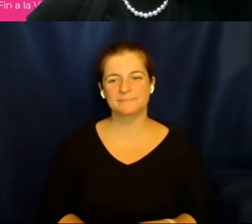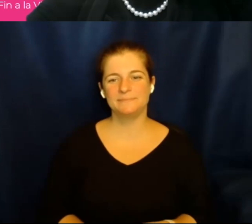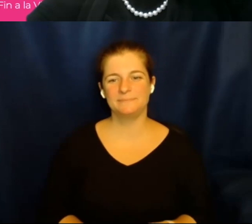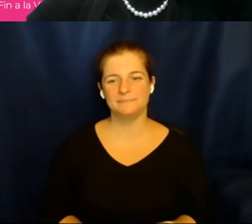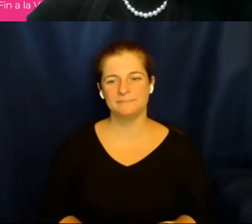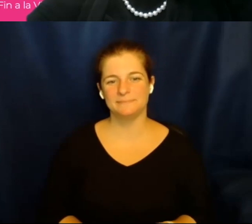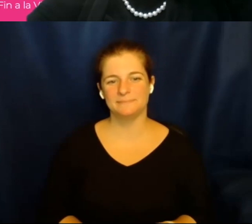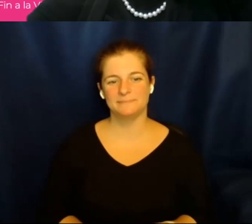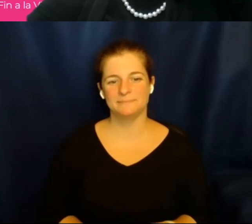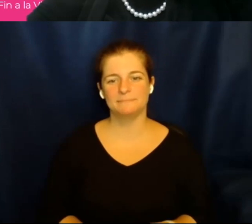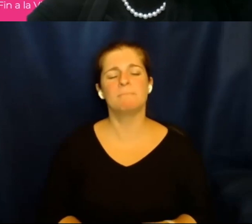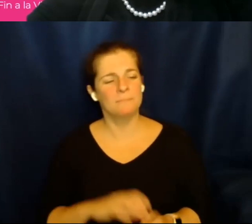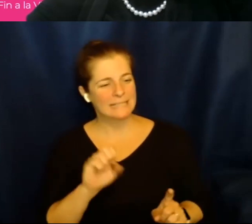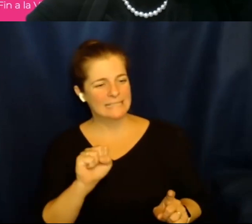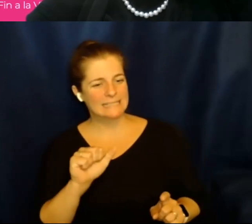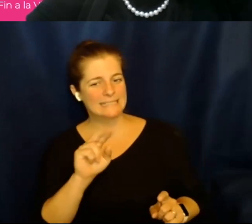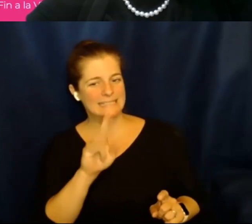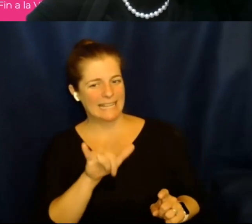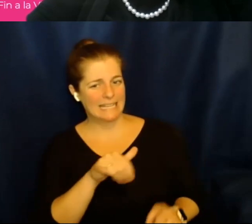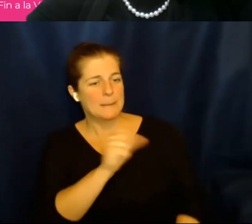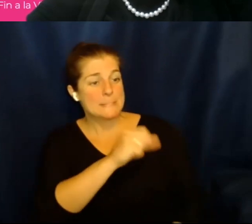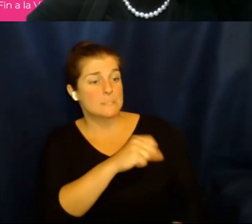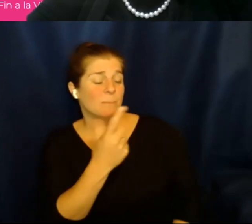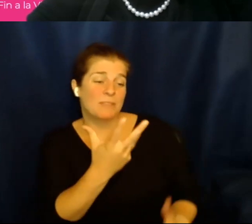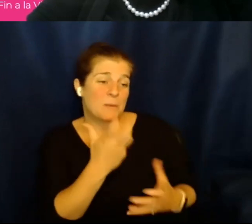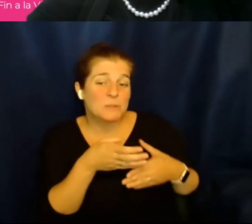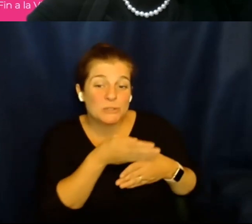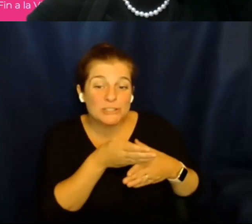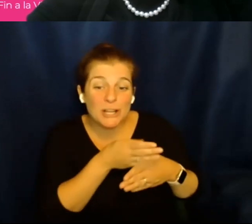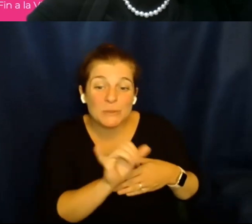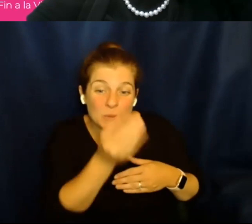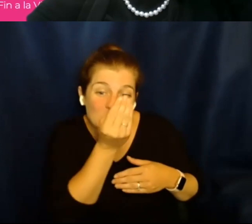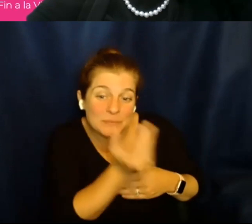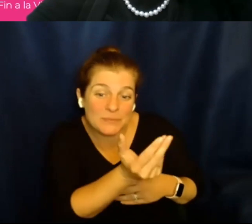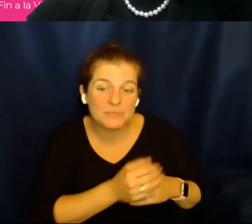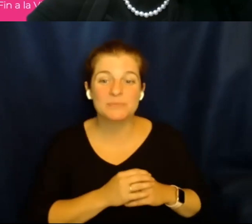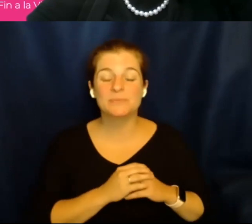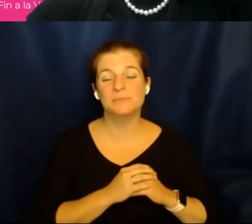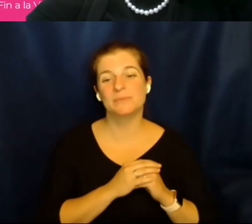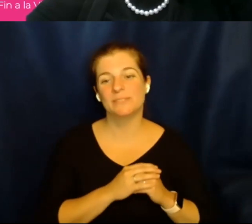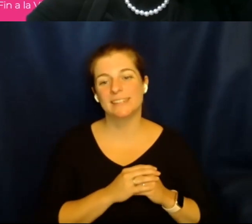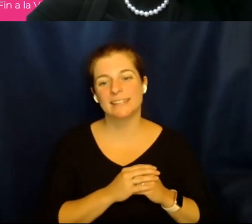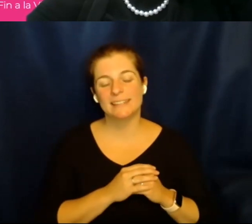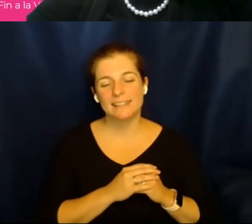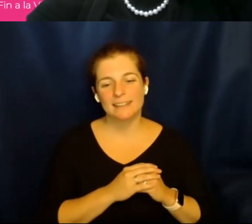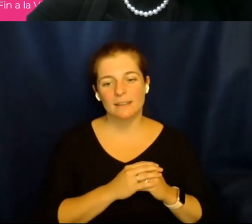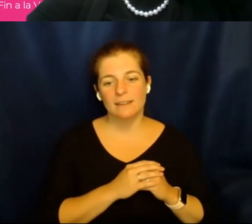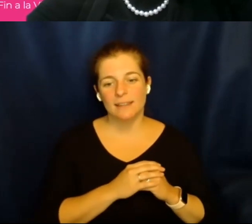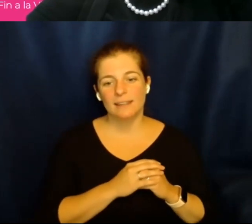Sandy, yes, I would like to also share that I've also